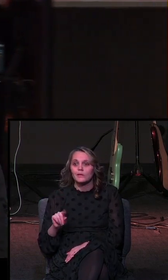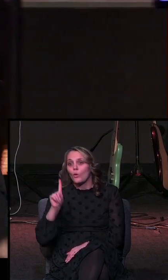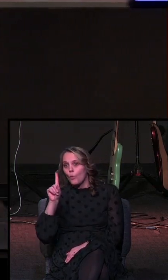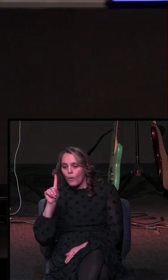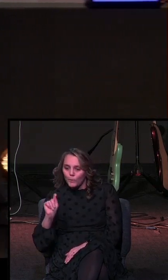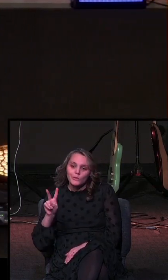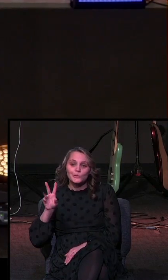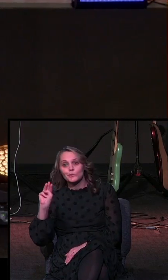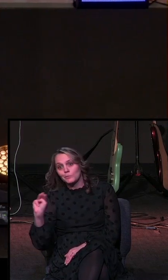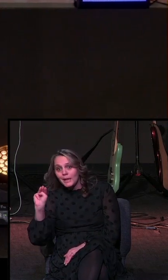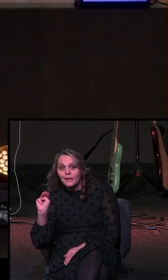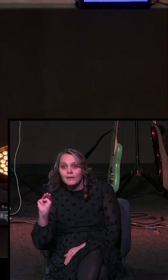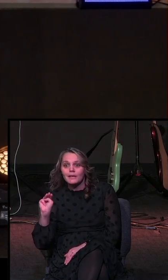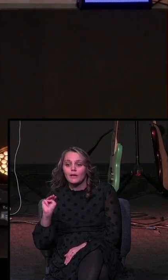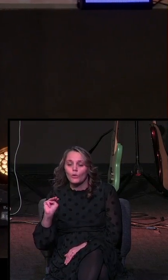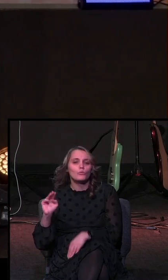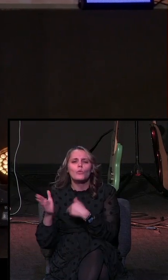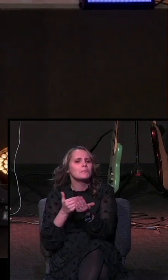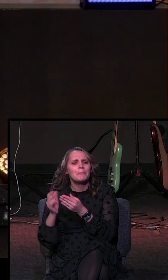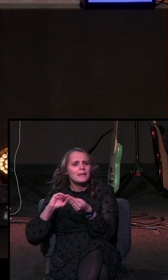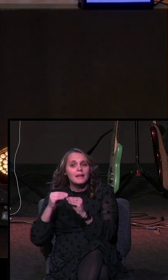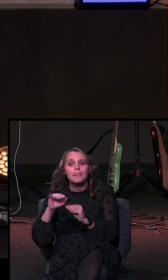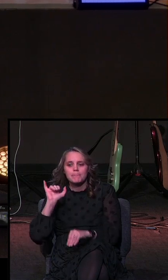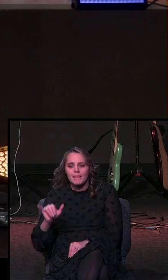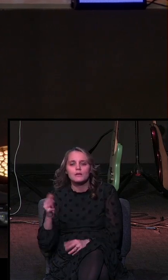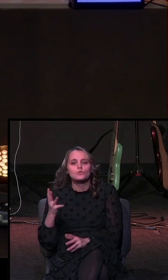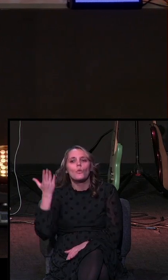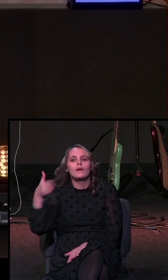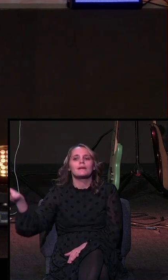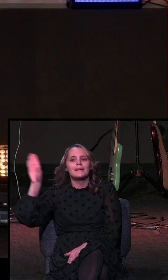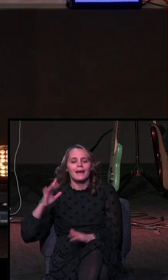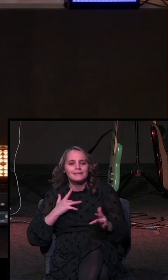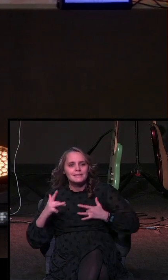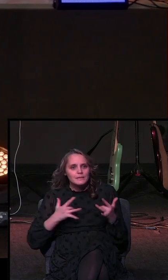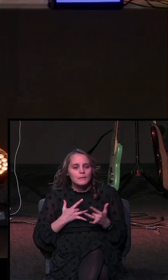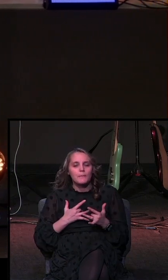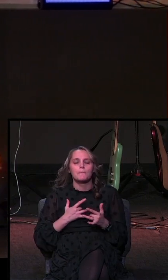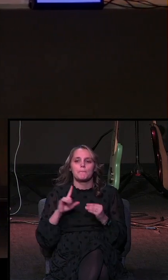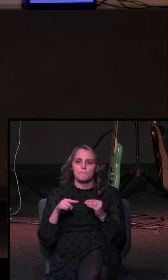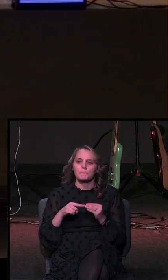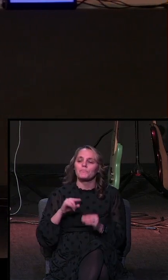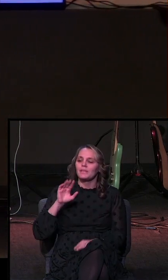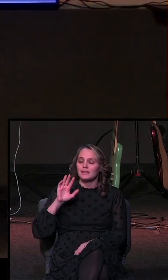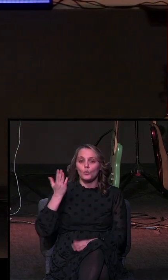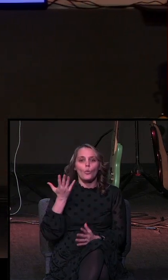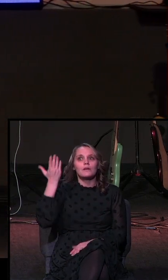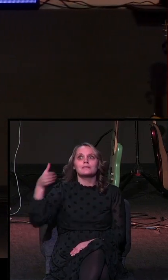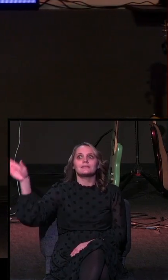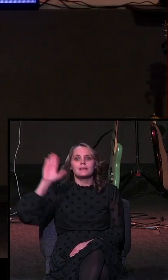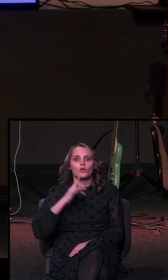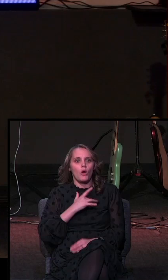many God would have cared about. That if that was how many people were living in spiritual darkness, because what he's after, what his heart is about, is